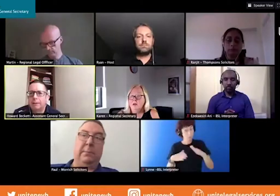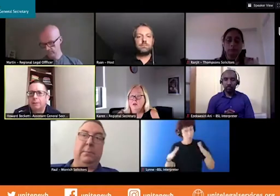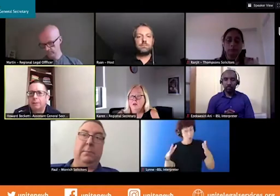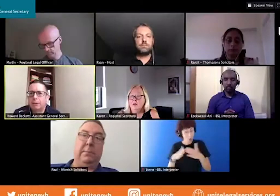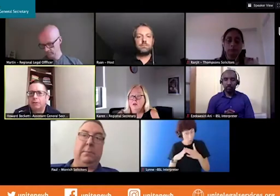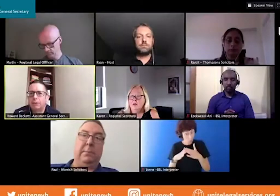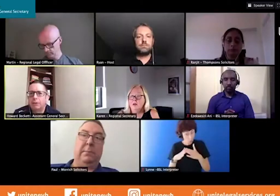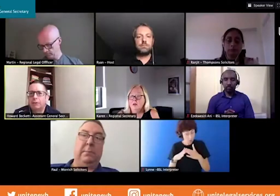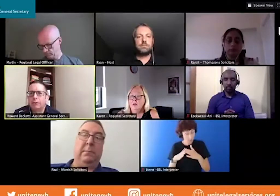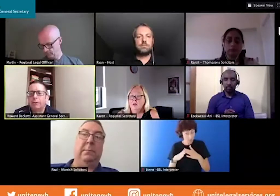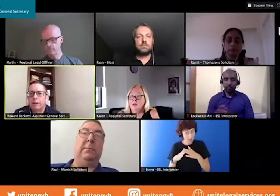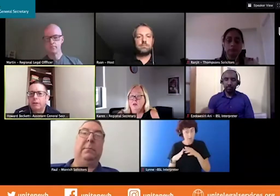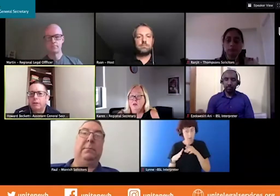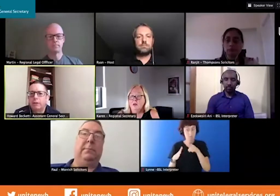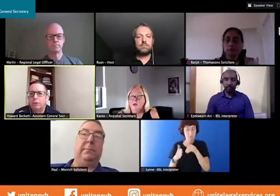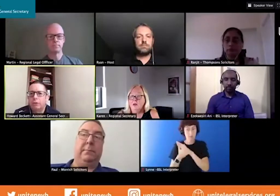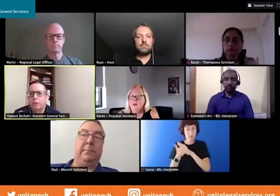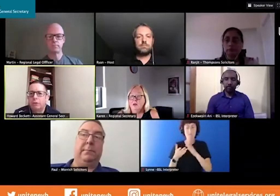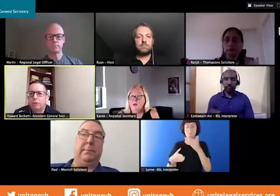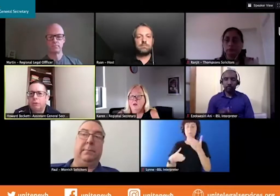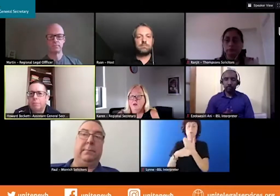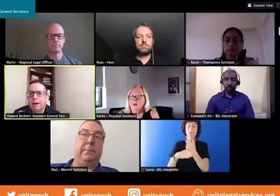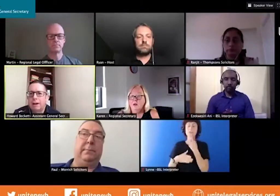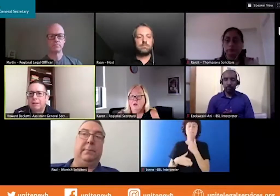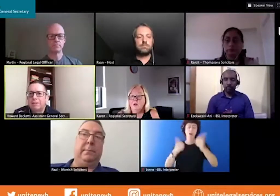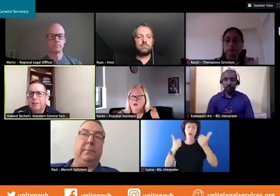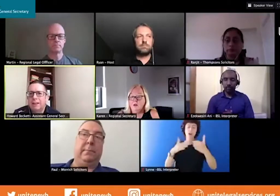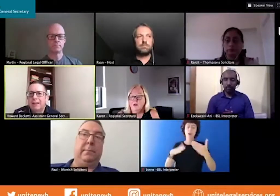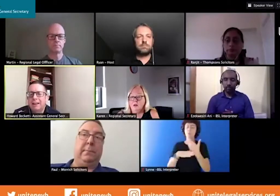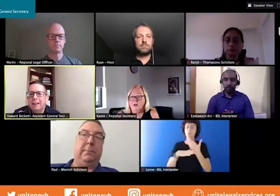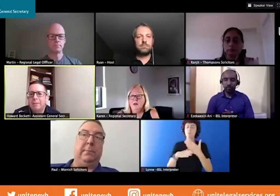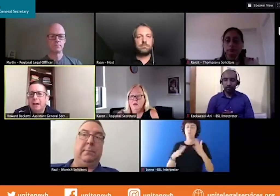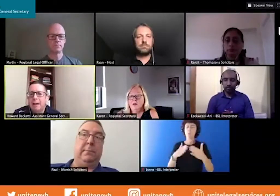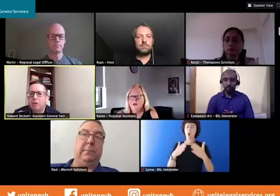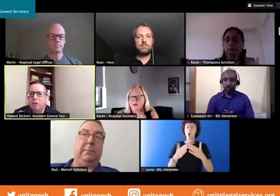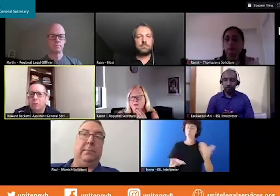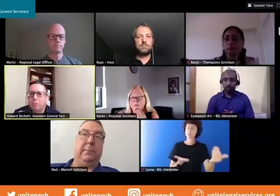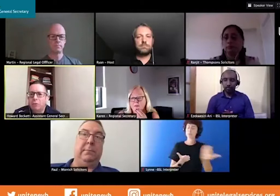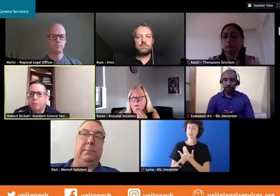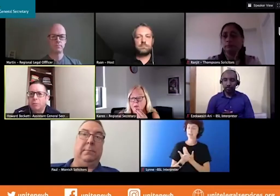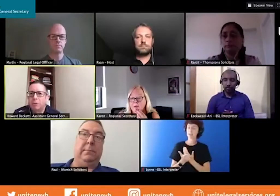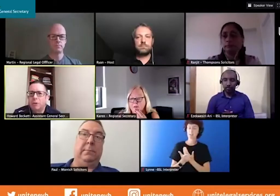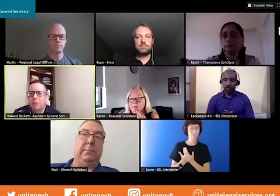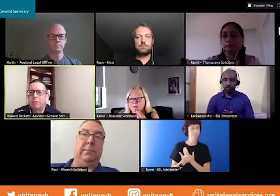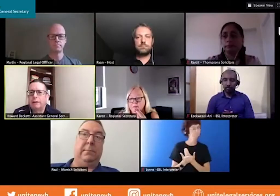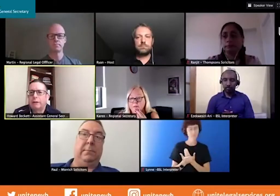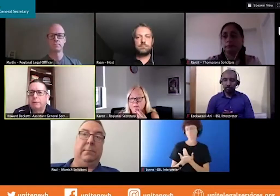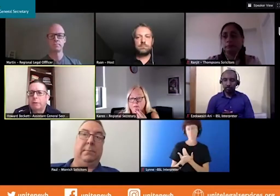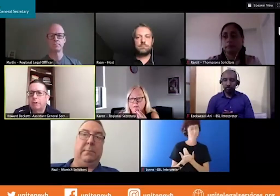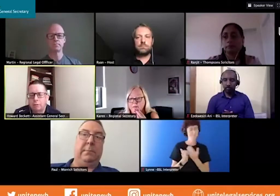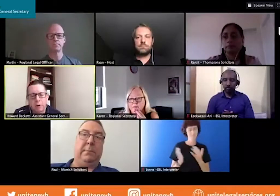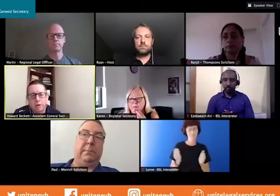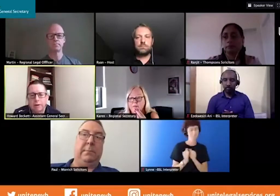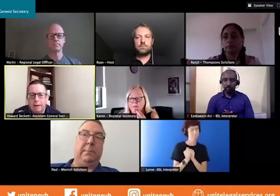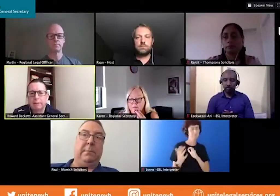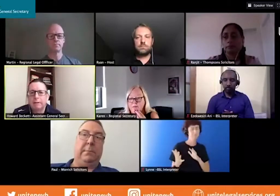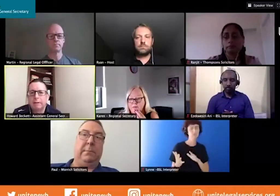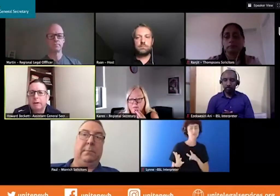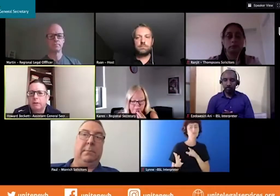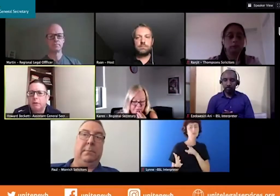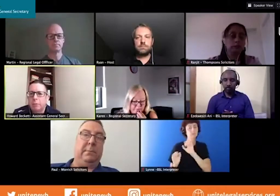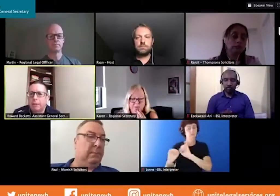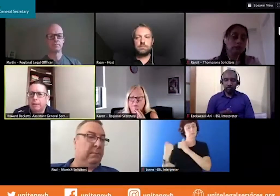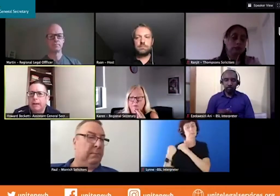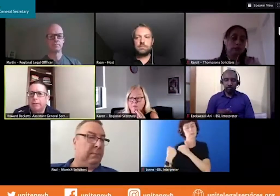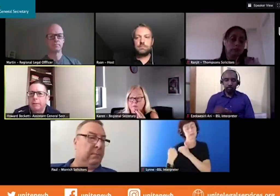that places you at risk, then you can refuse that practice. And it's all important, because obviously Martin is quite right that there